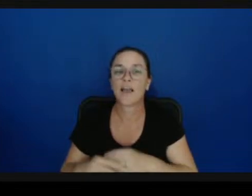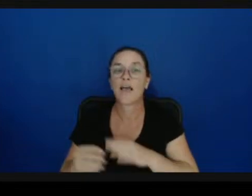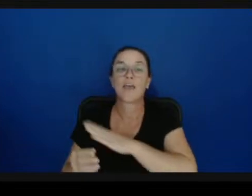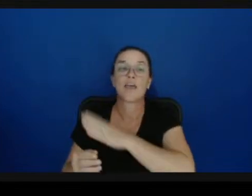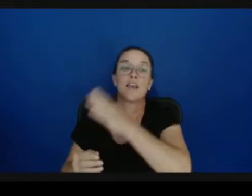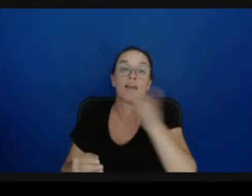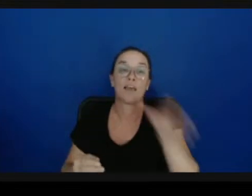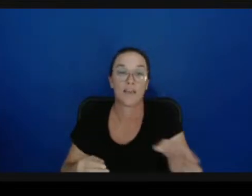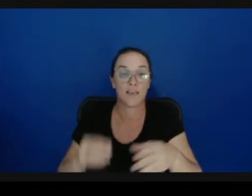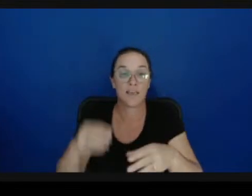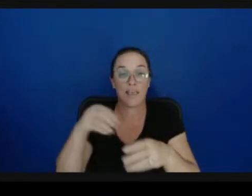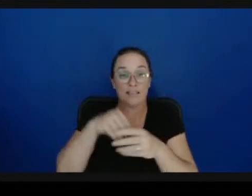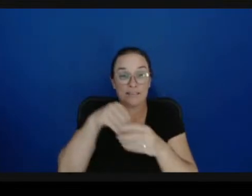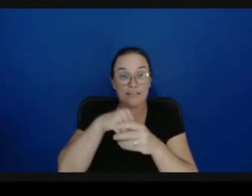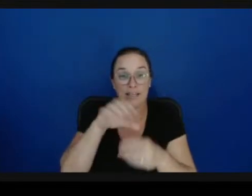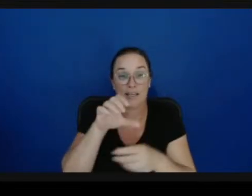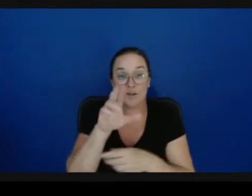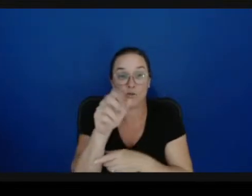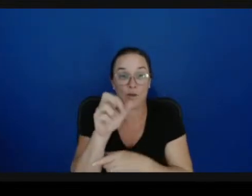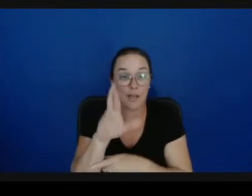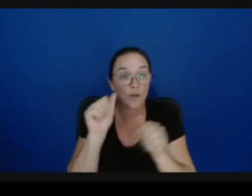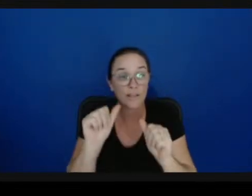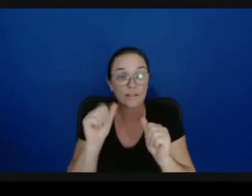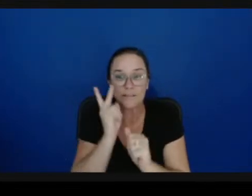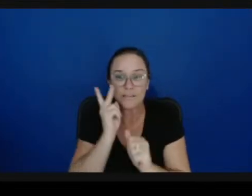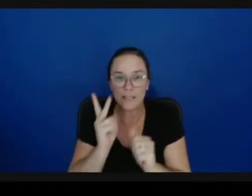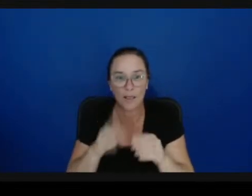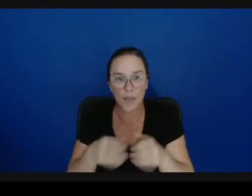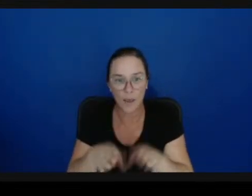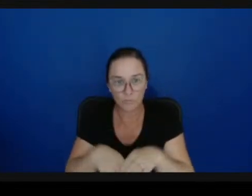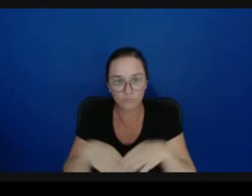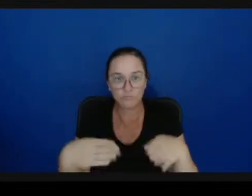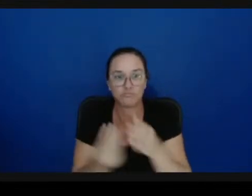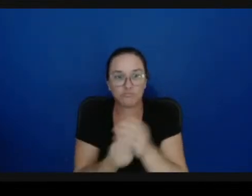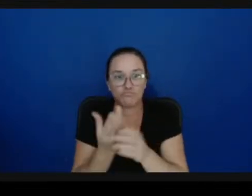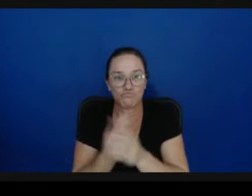you can start to see the fissures emerge as Nāpau Crater comes into view.